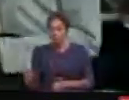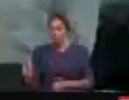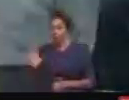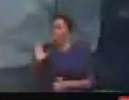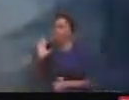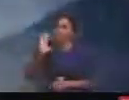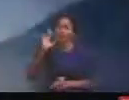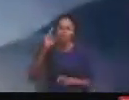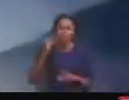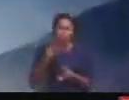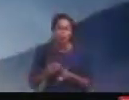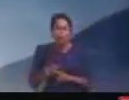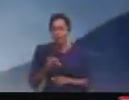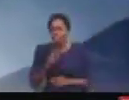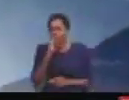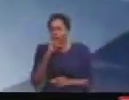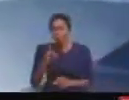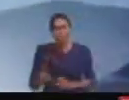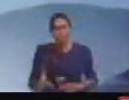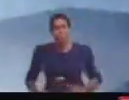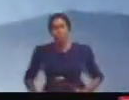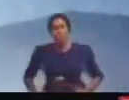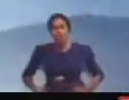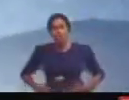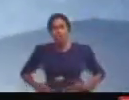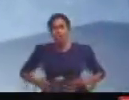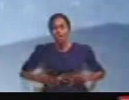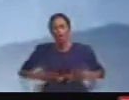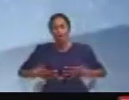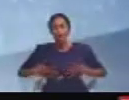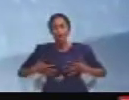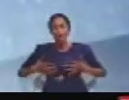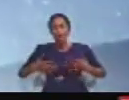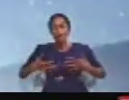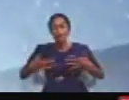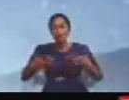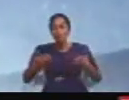healing. Your name is